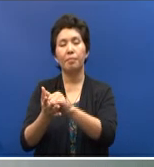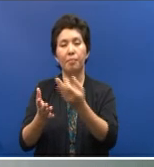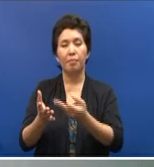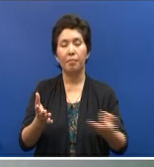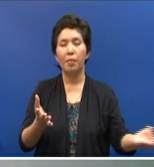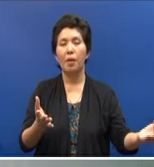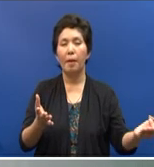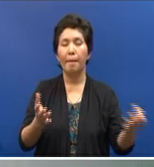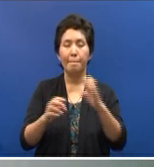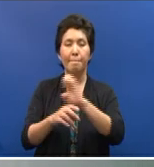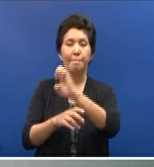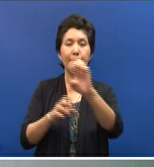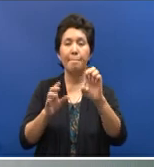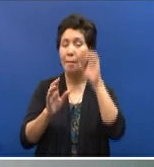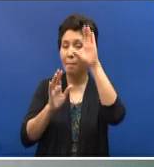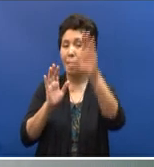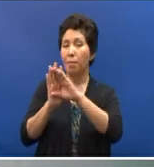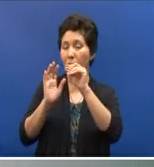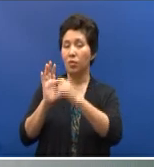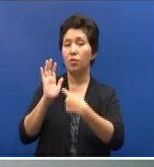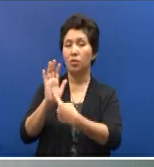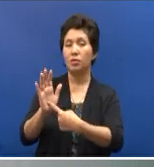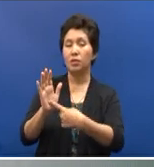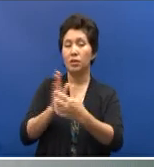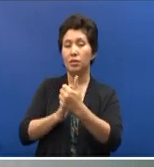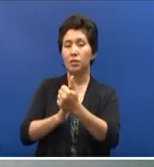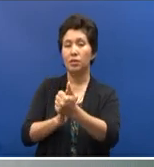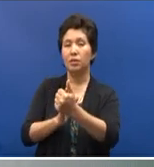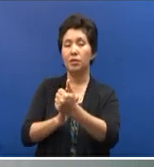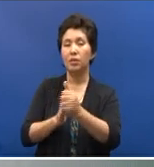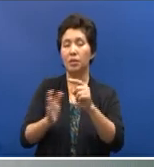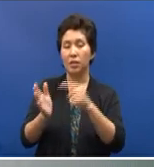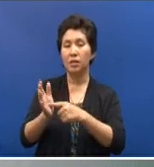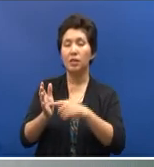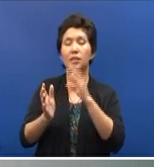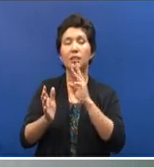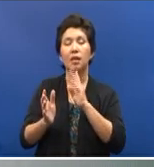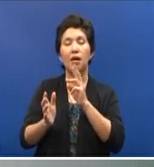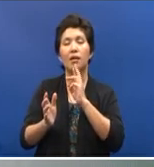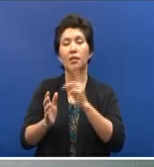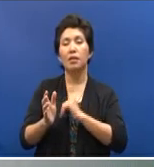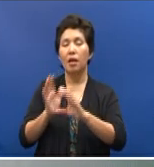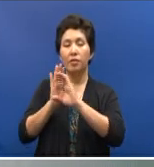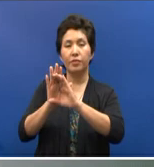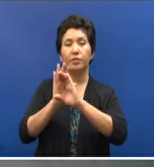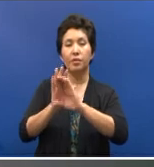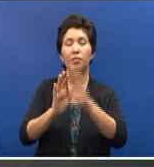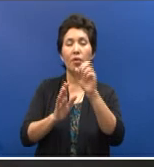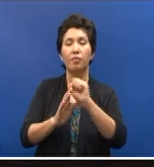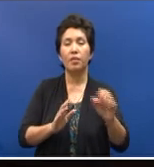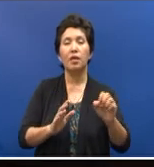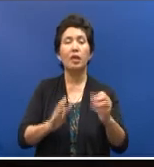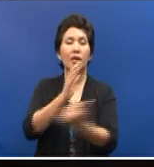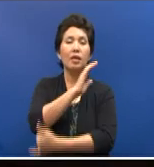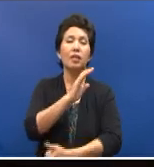Roman Empire. Okay, and the other one is Greek city-state. Okay, so these are the examples of the countries that